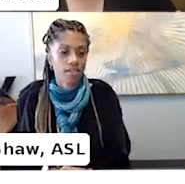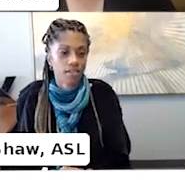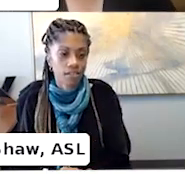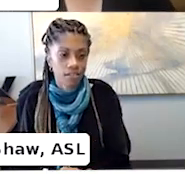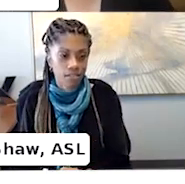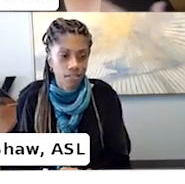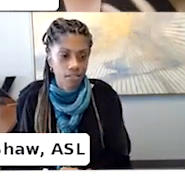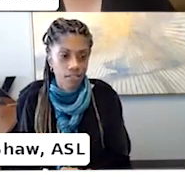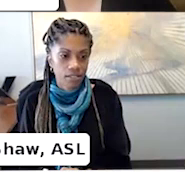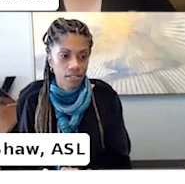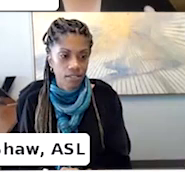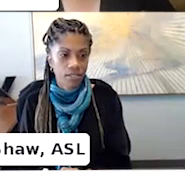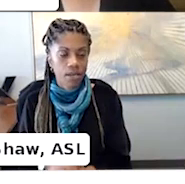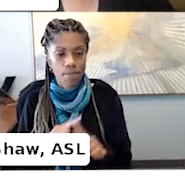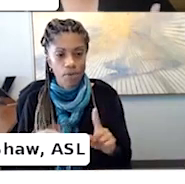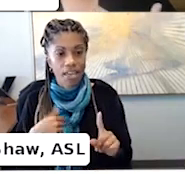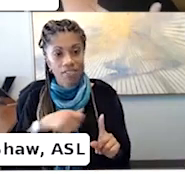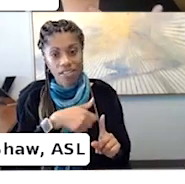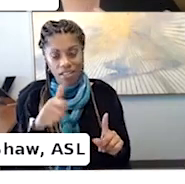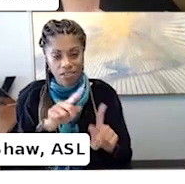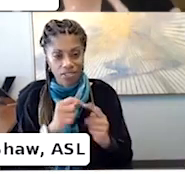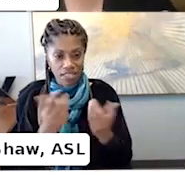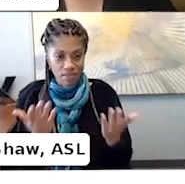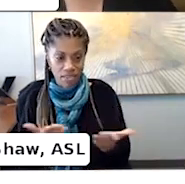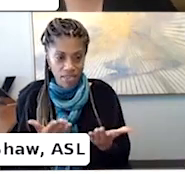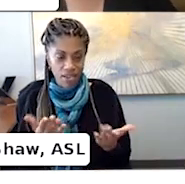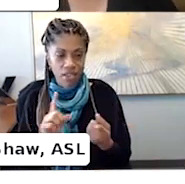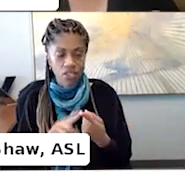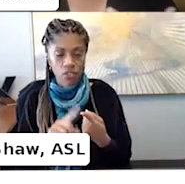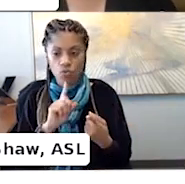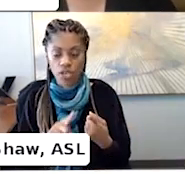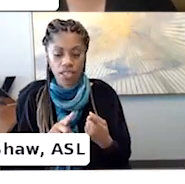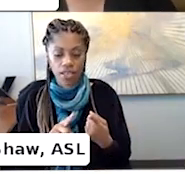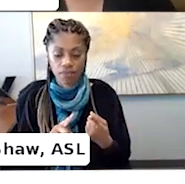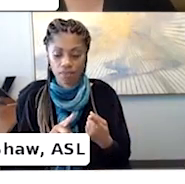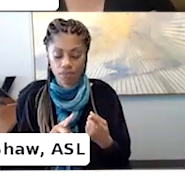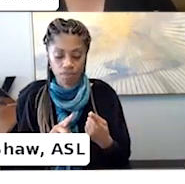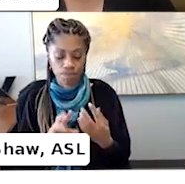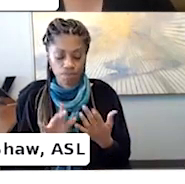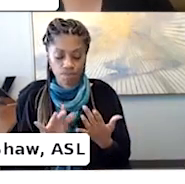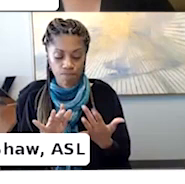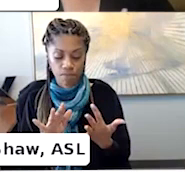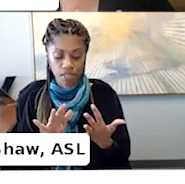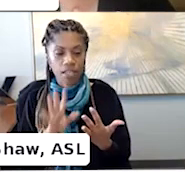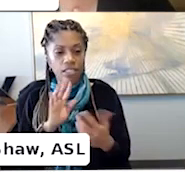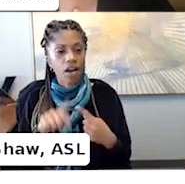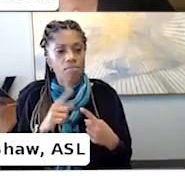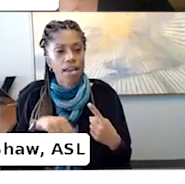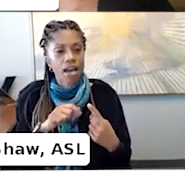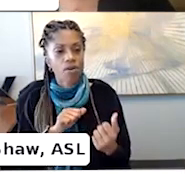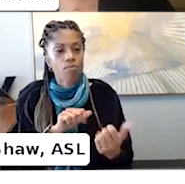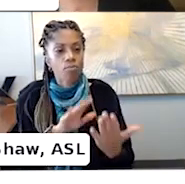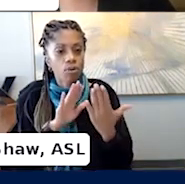But we have Lisa and Jacqueline and Caitlin here to really kind of push in and share a little bit more about our approach and our ever